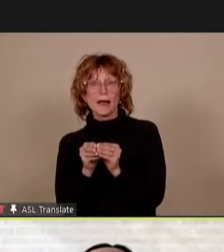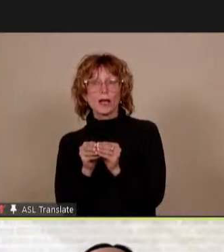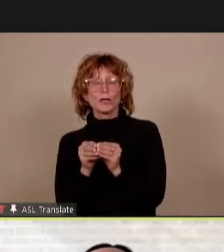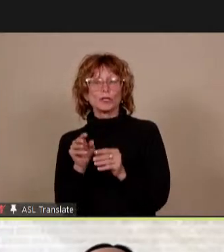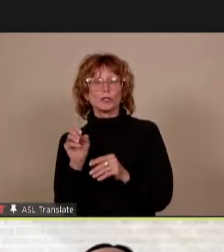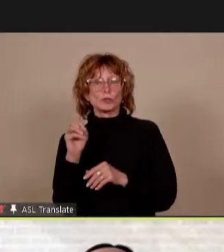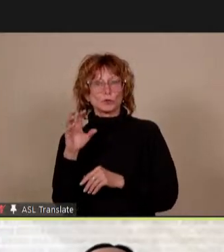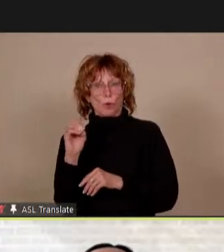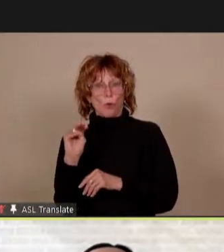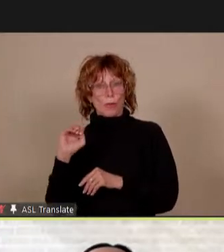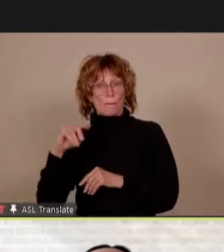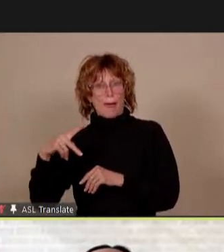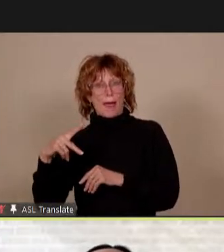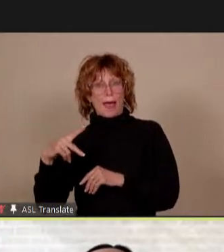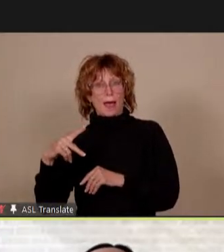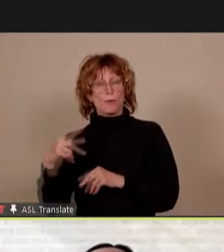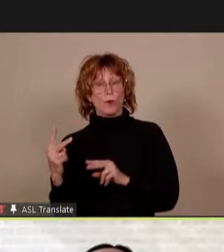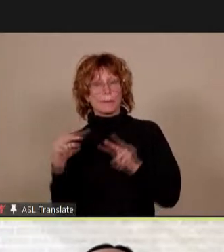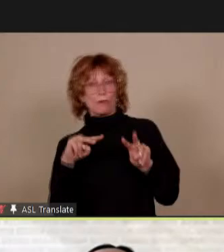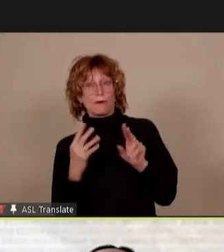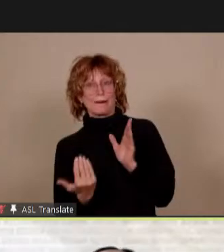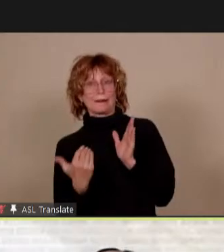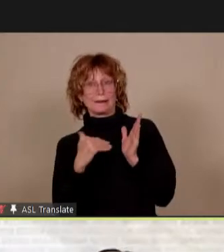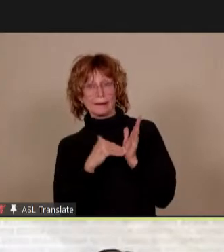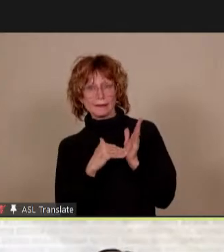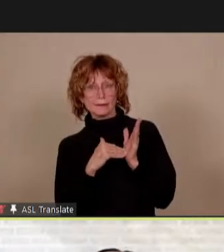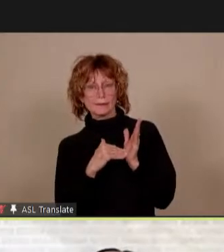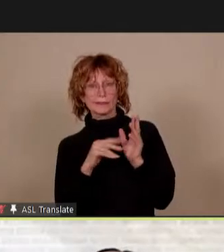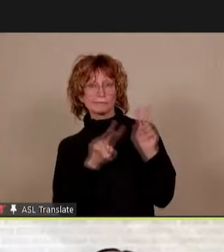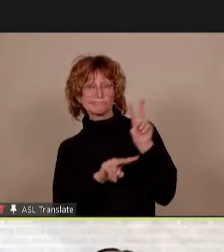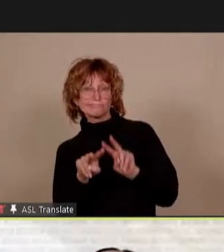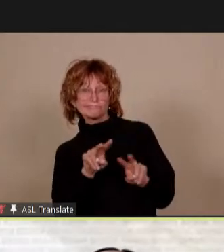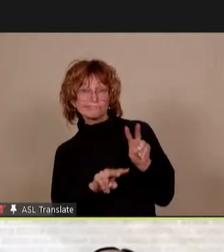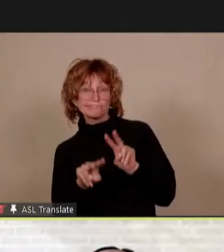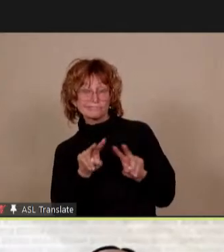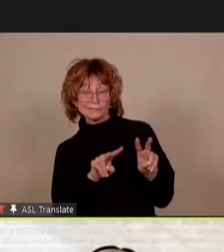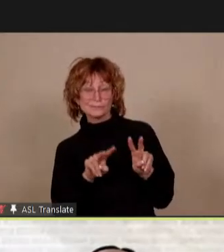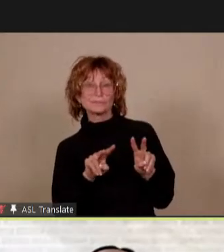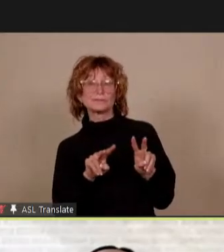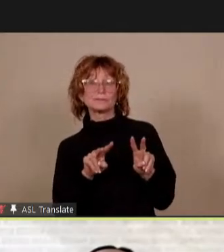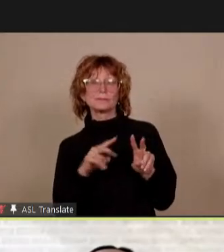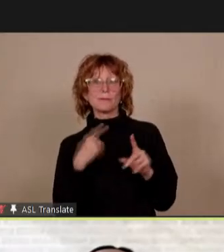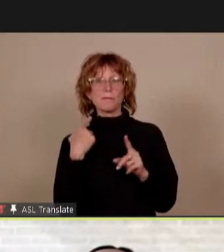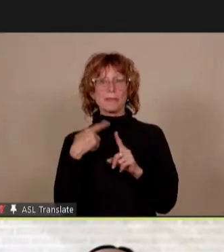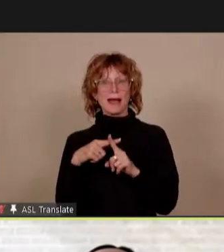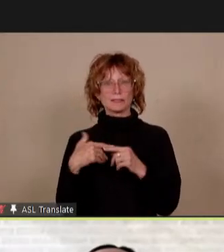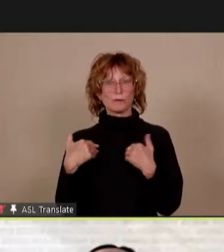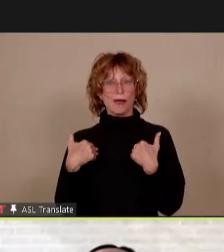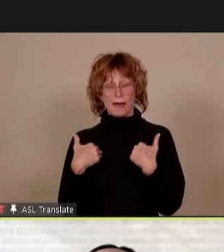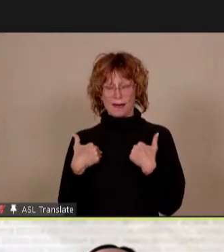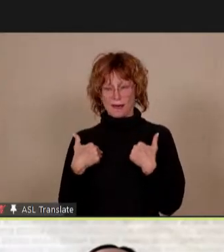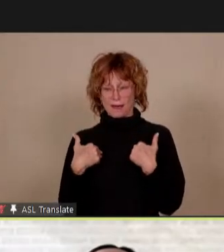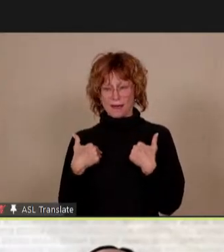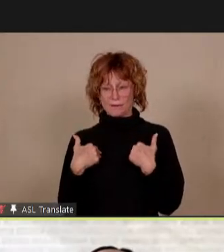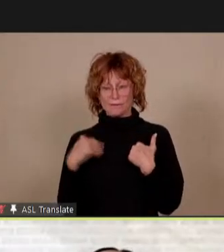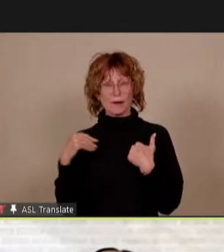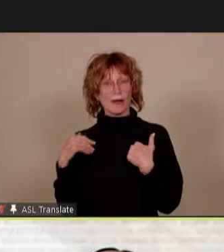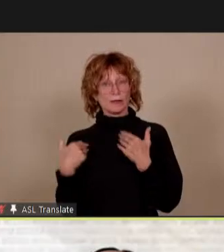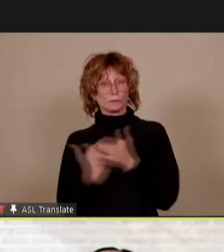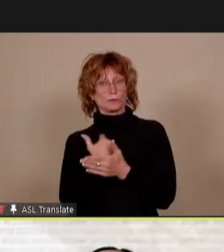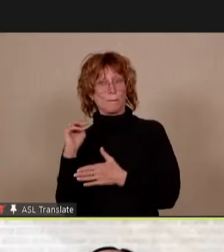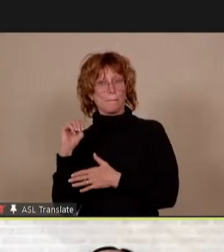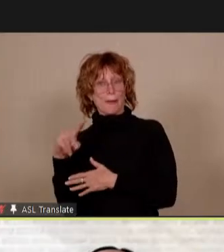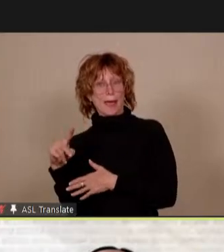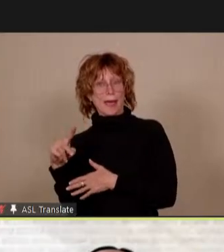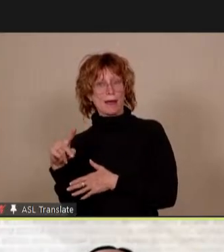will be re-reviewed again. And we'll also have an additional map that